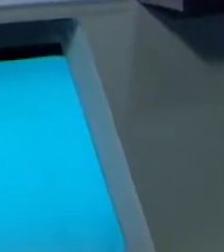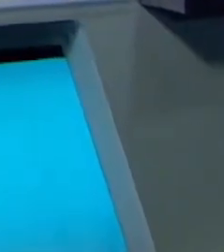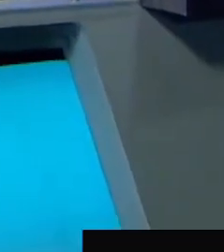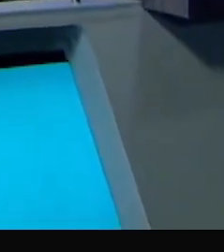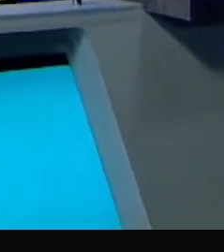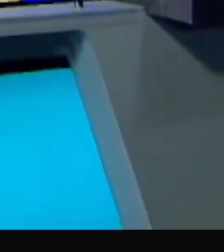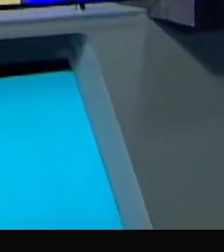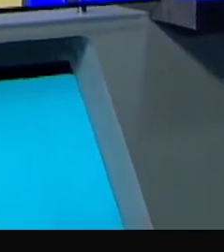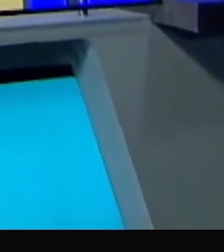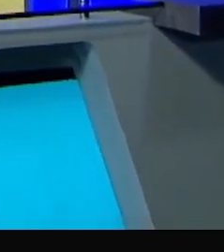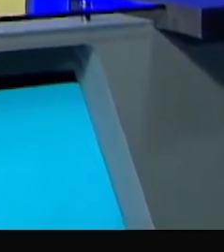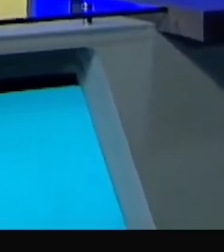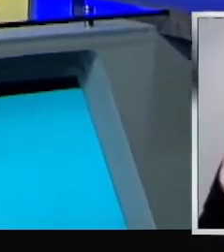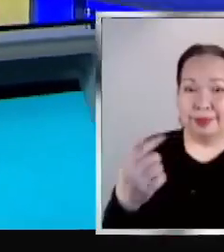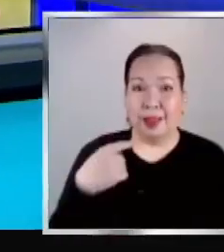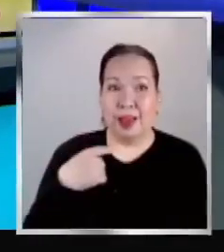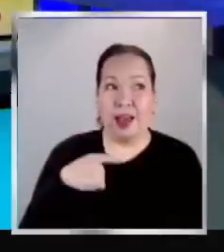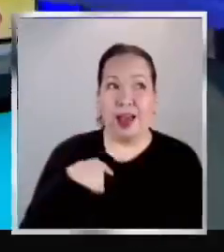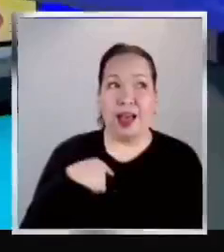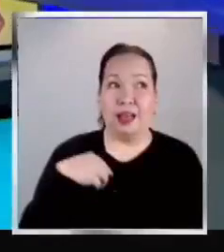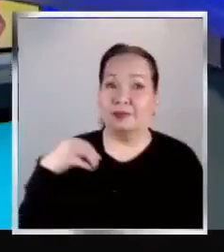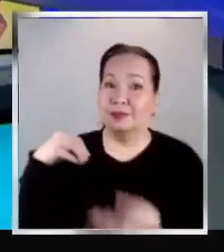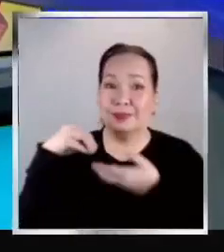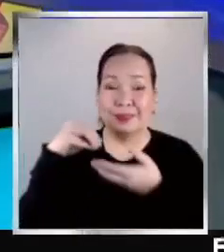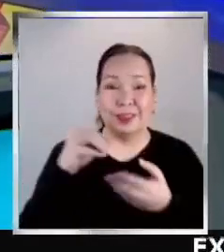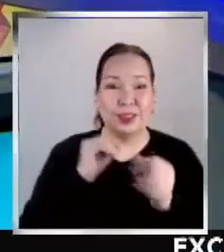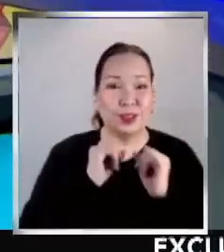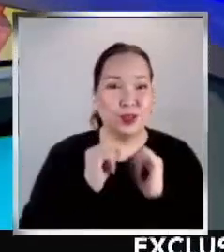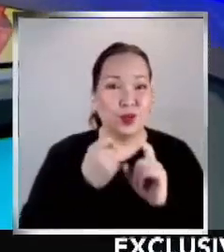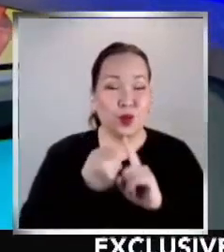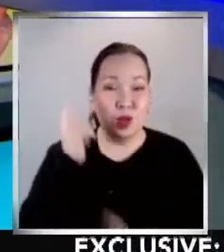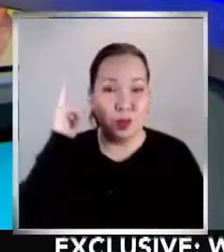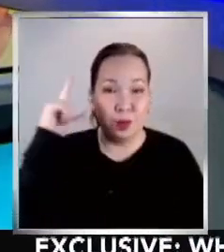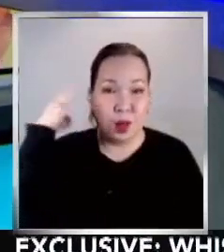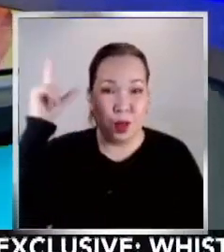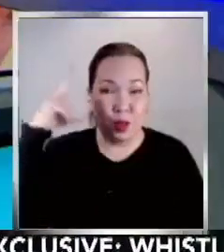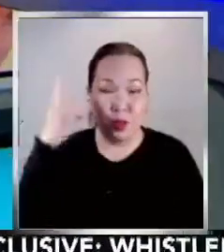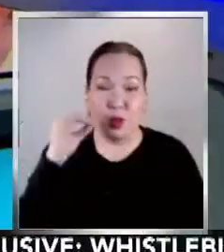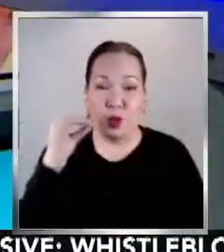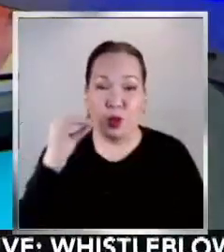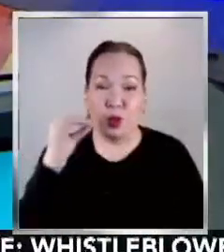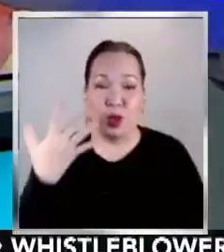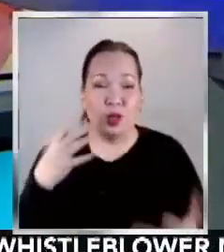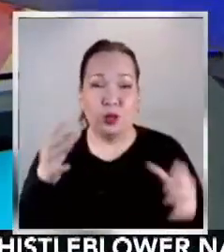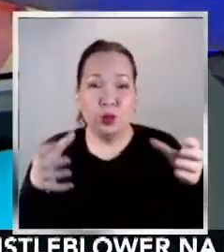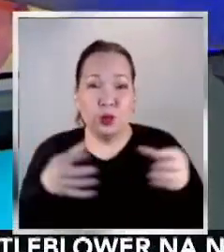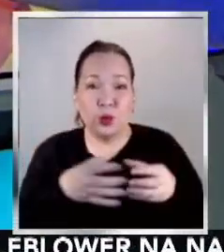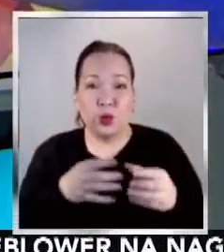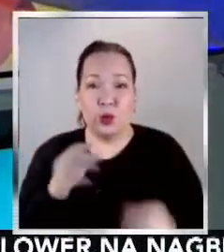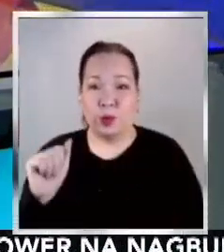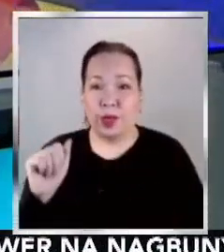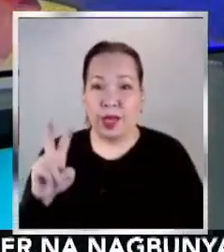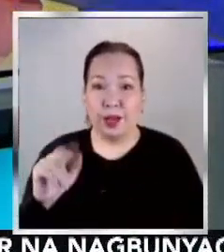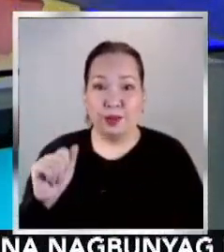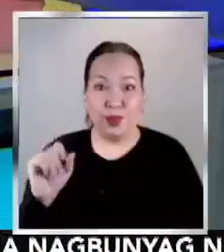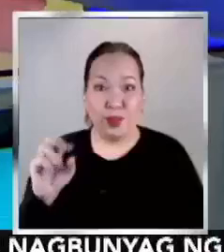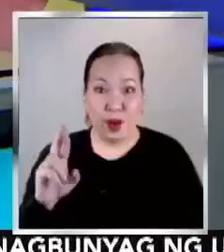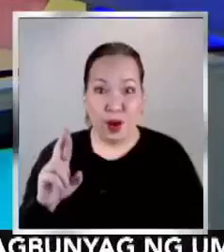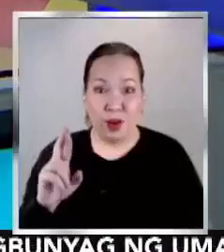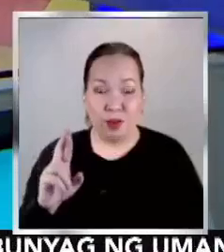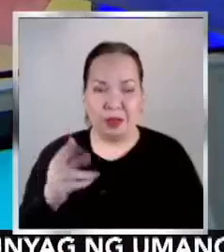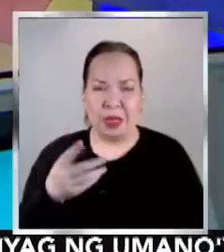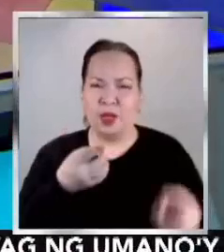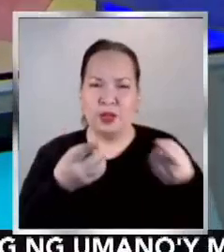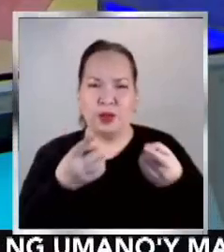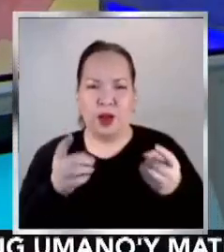At ito na ang pasalubong kong interview from London with the cast and director of Avatar, The Way of Water. Rollercoaster of